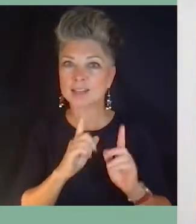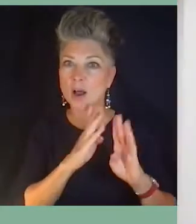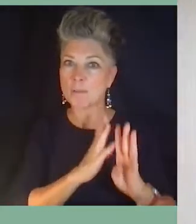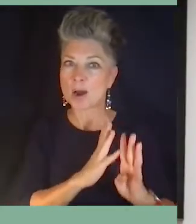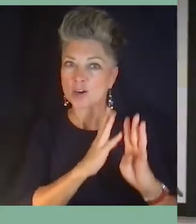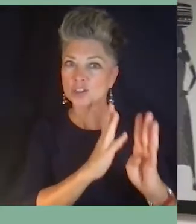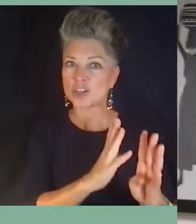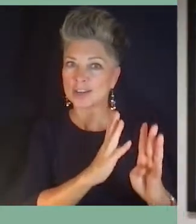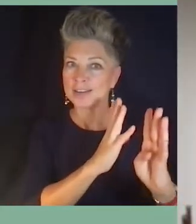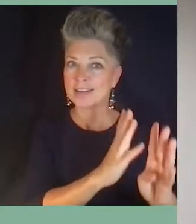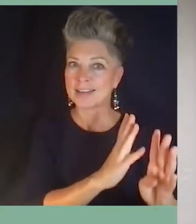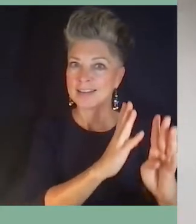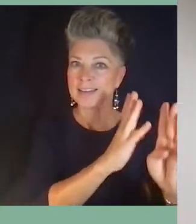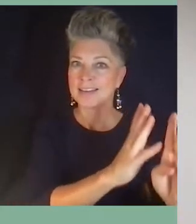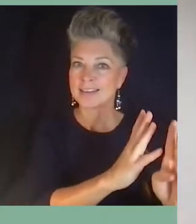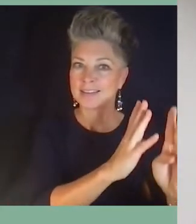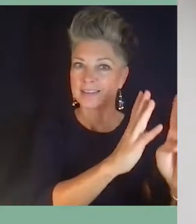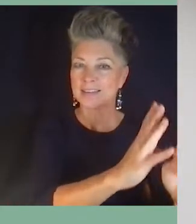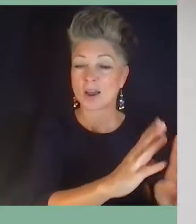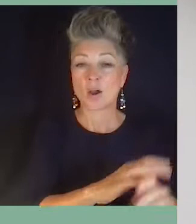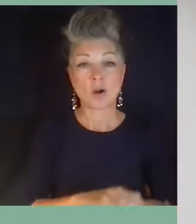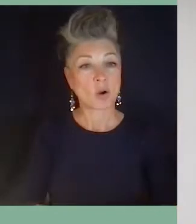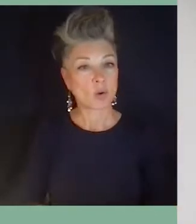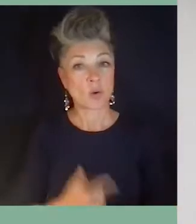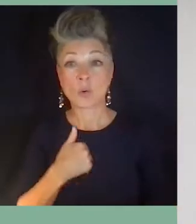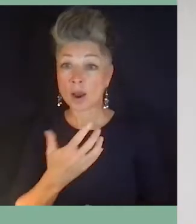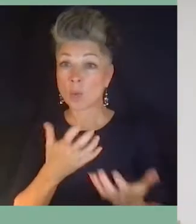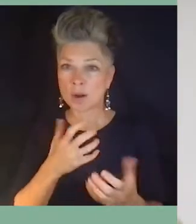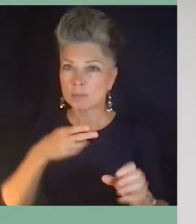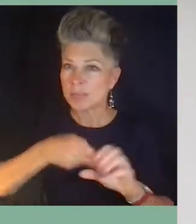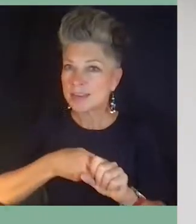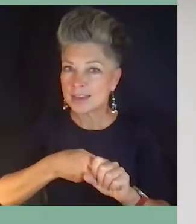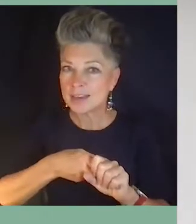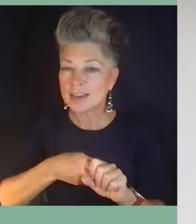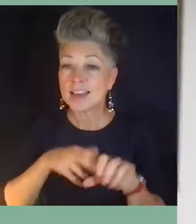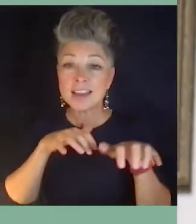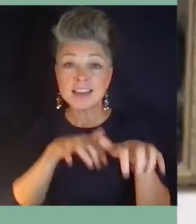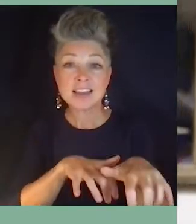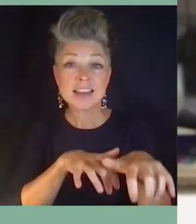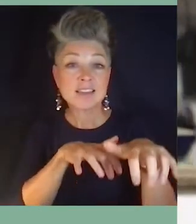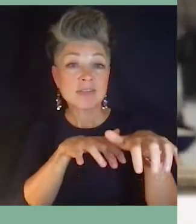saints come marching in. I wanna be